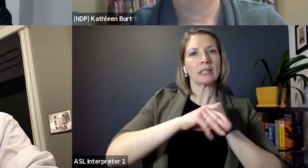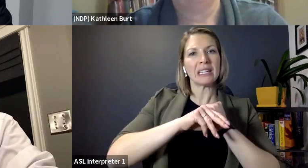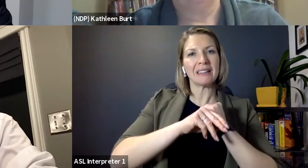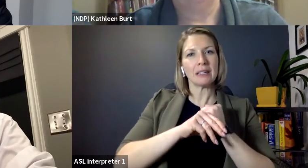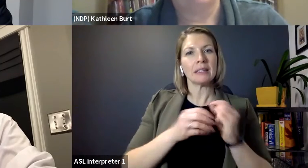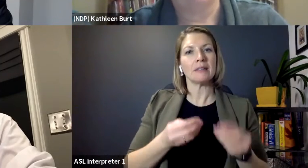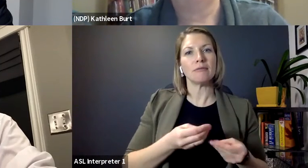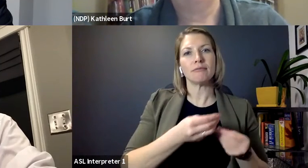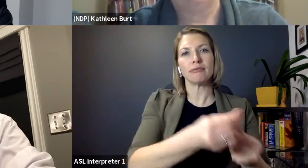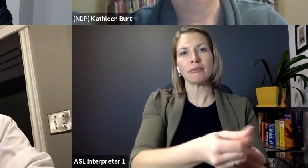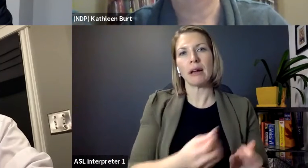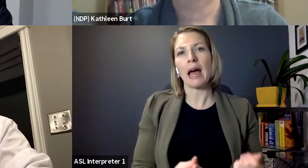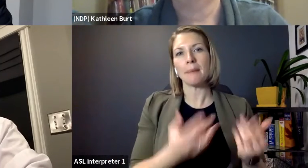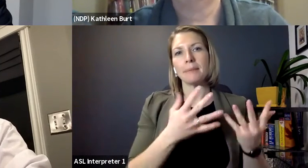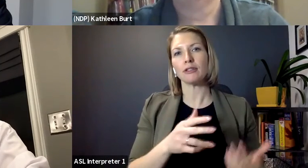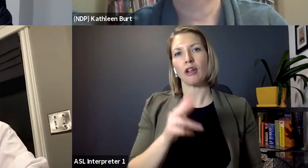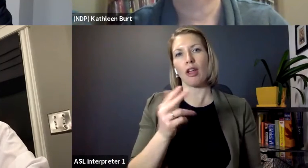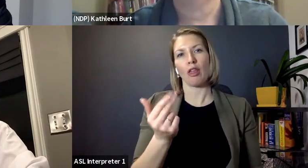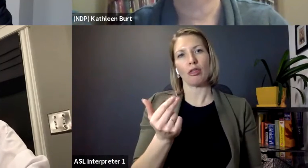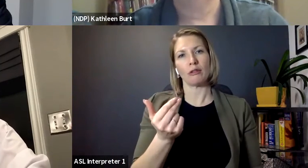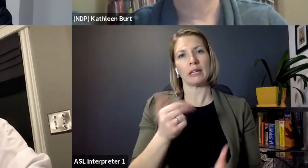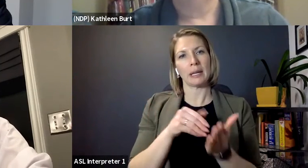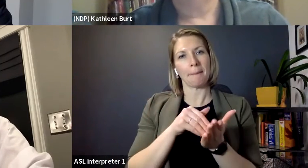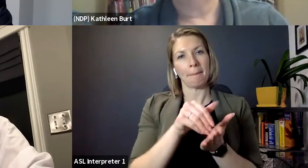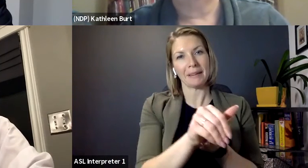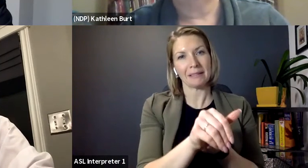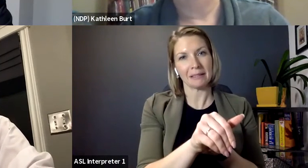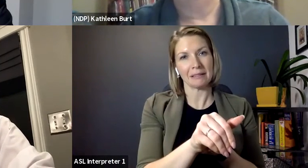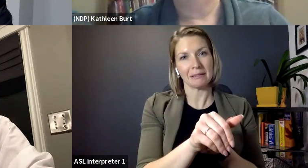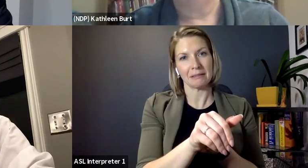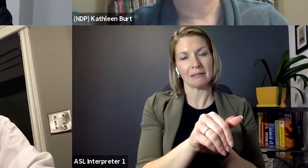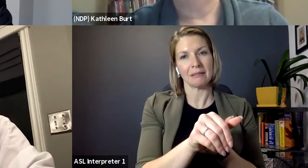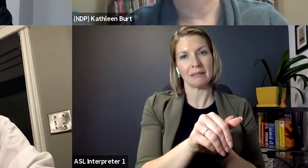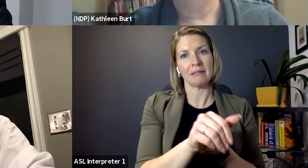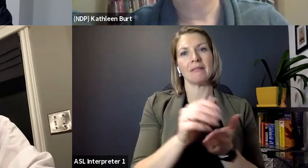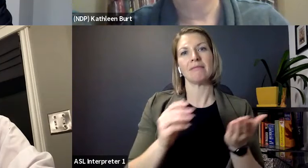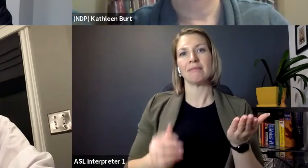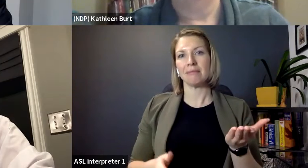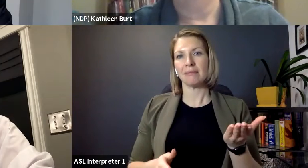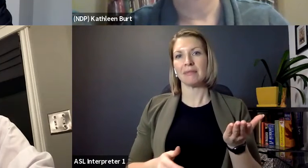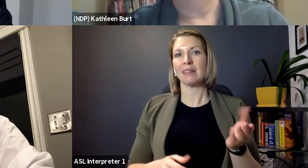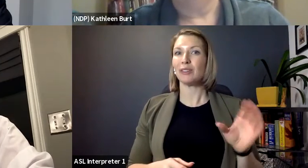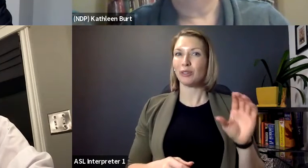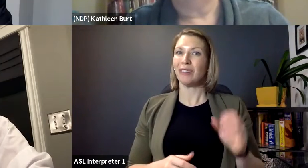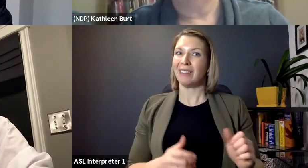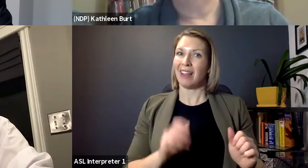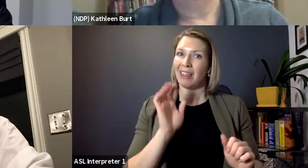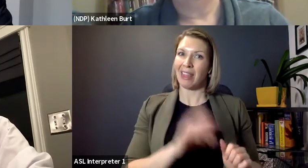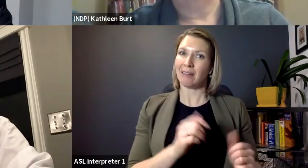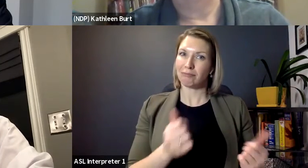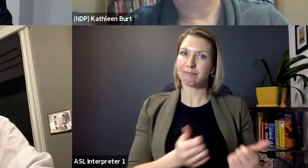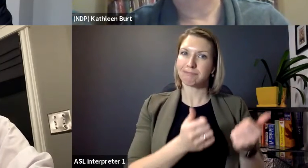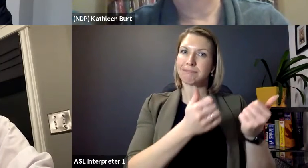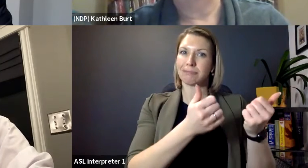to the national and international audiences. So in the meantime, I think it would